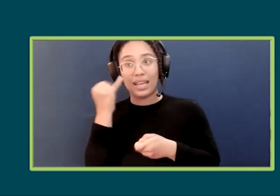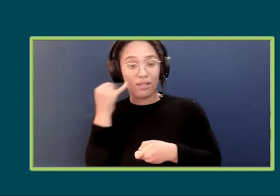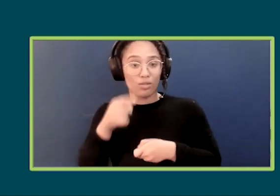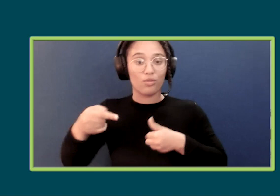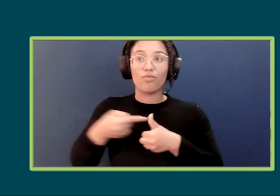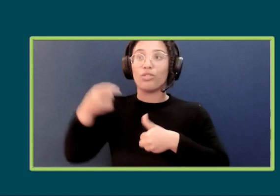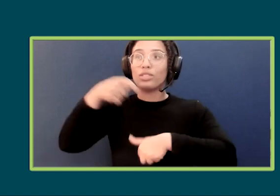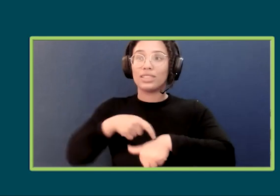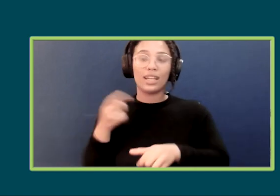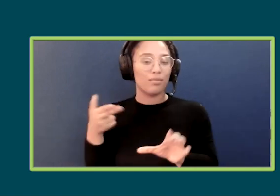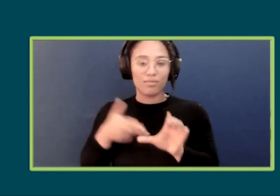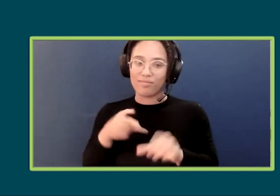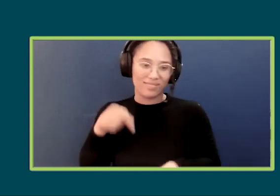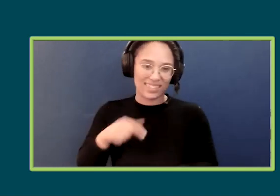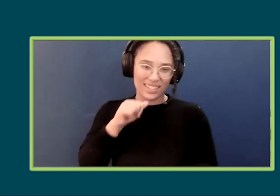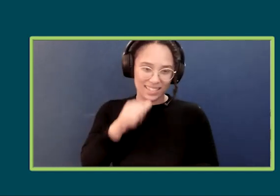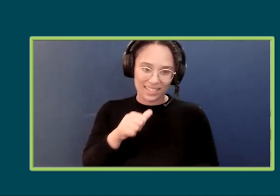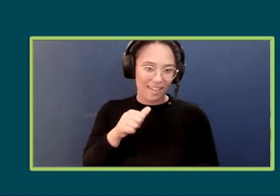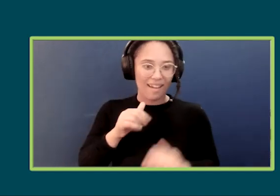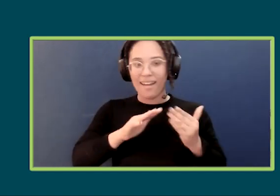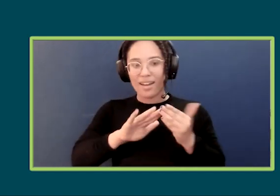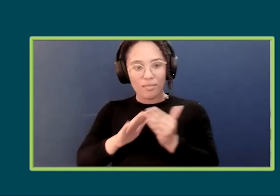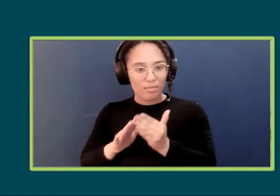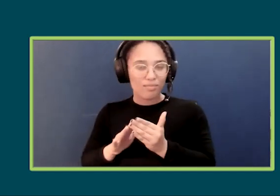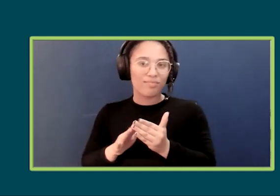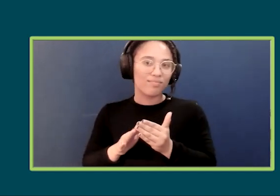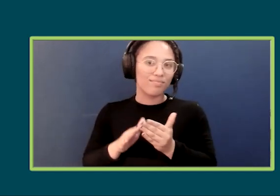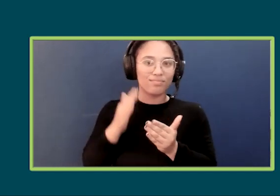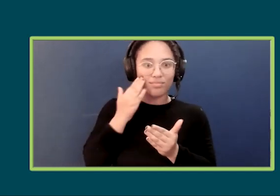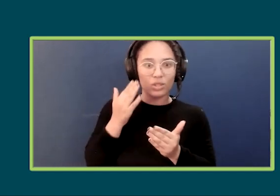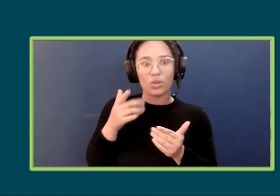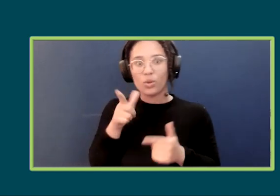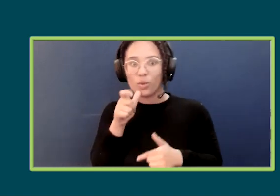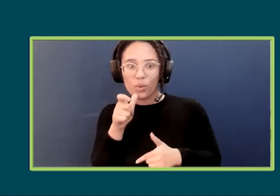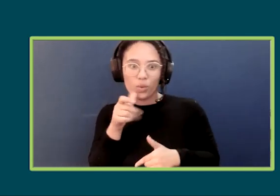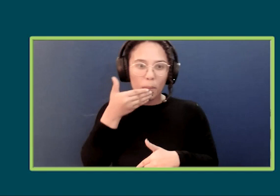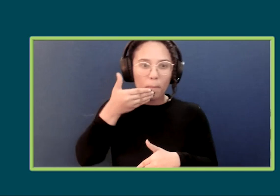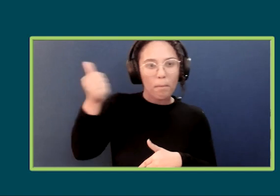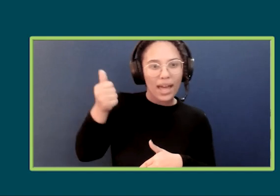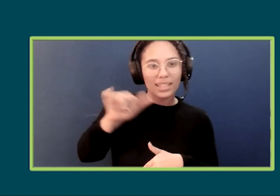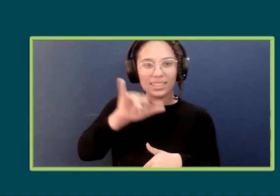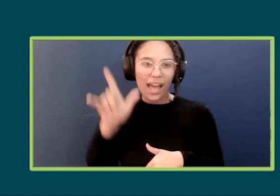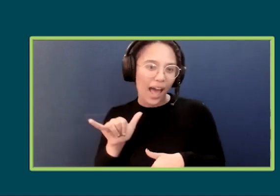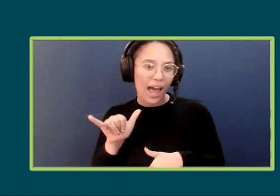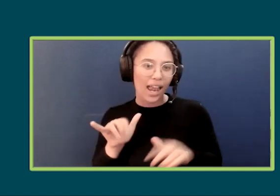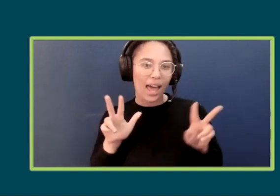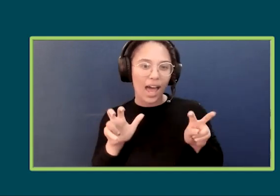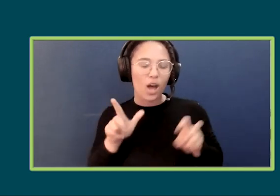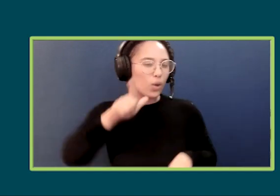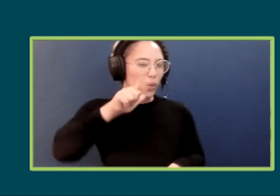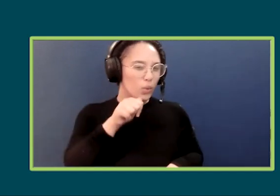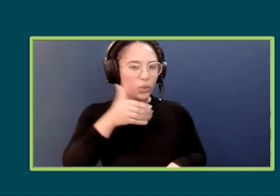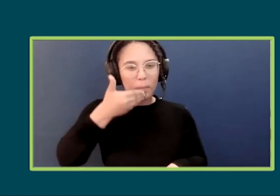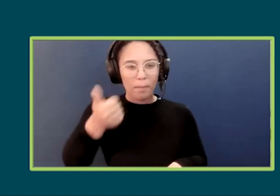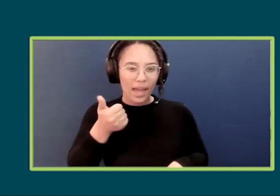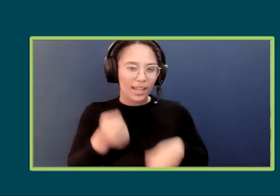we come and we are trying to find out who's the best ally, who's the best accomplice,